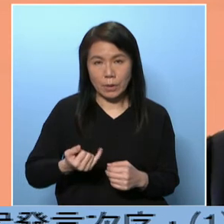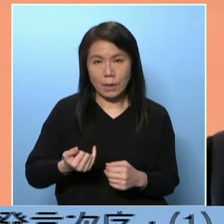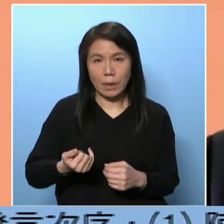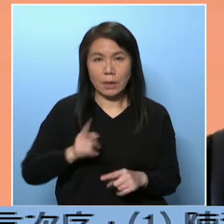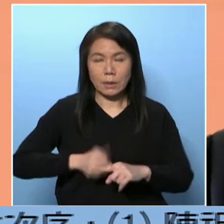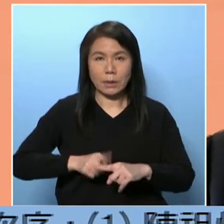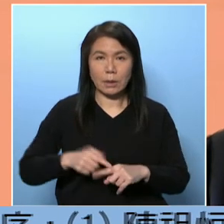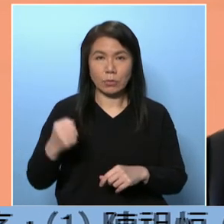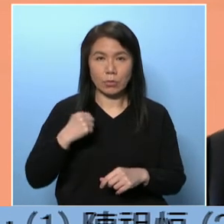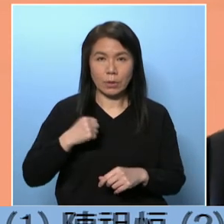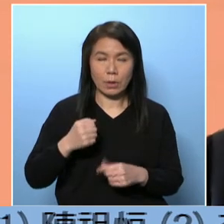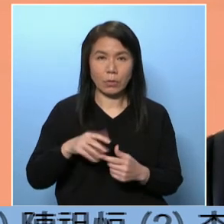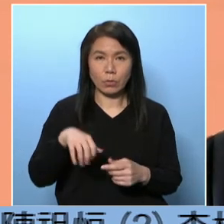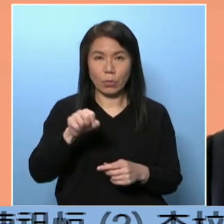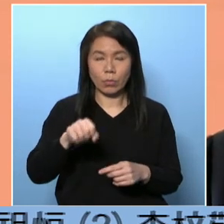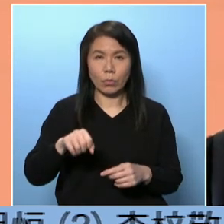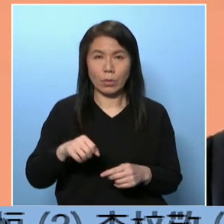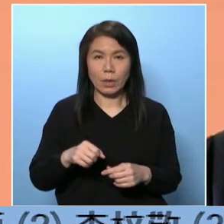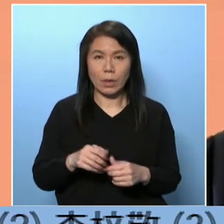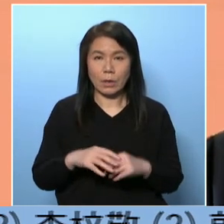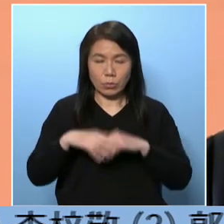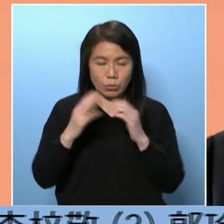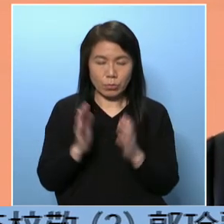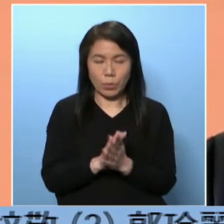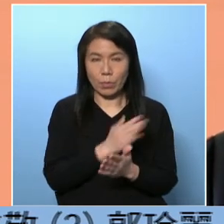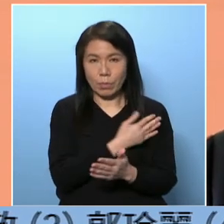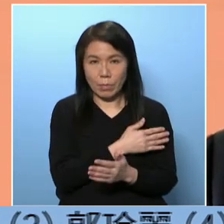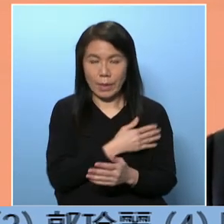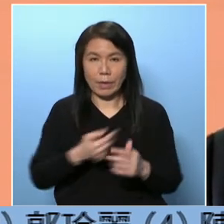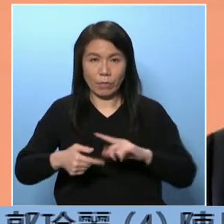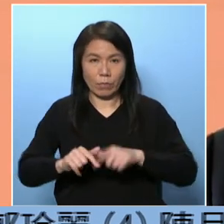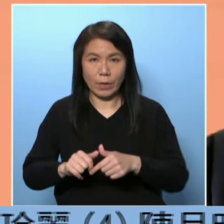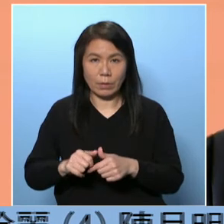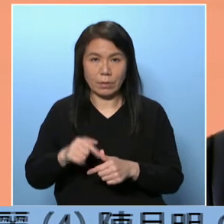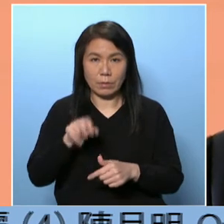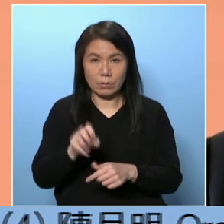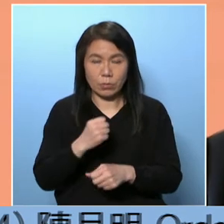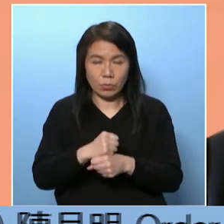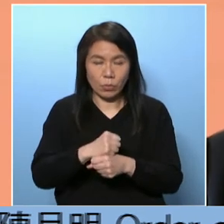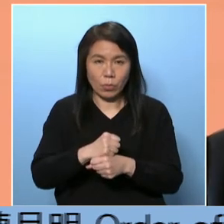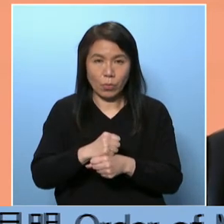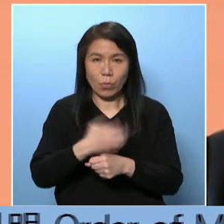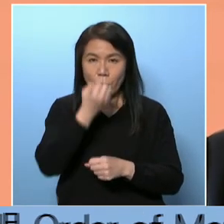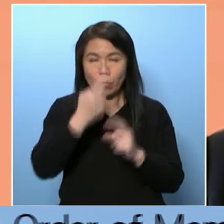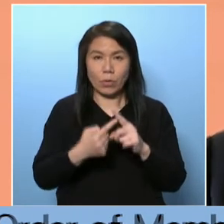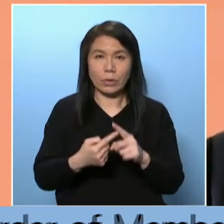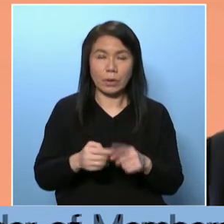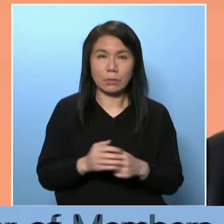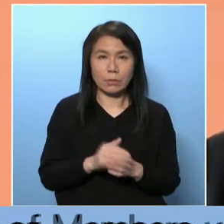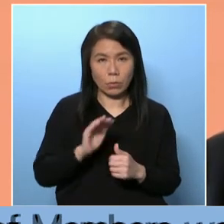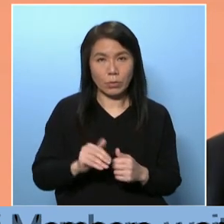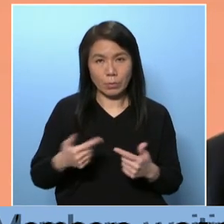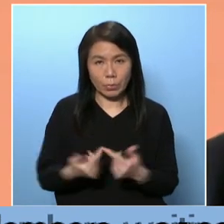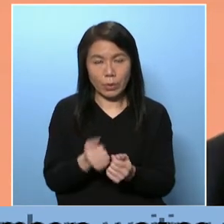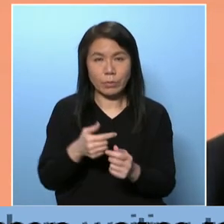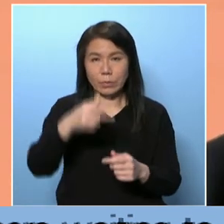most important weapon to fight this pandemic. And therefore, we have to resort to measures that